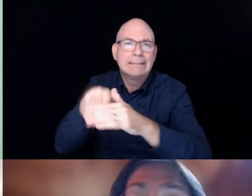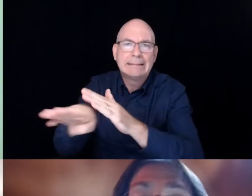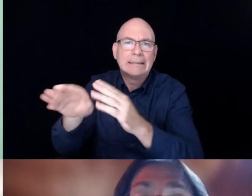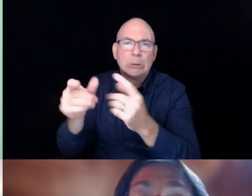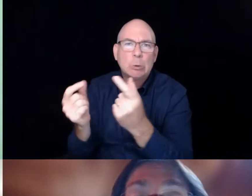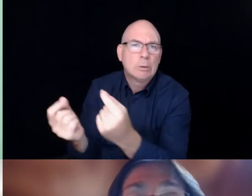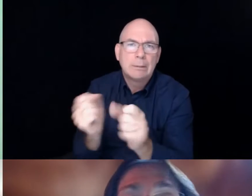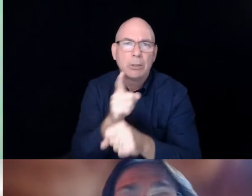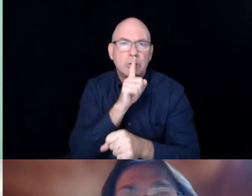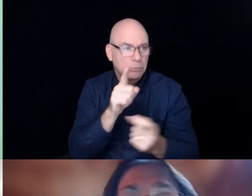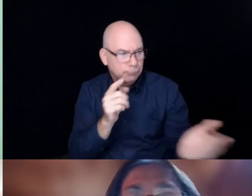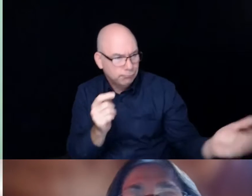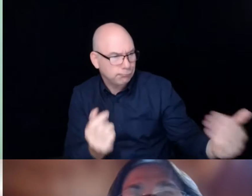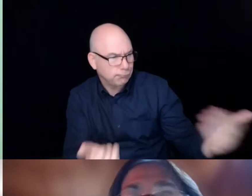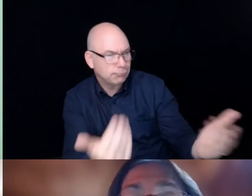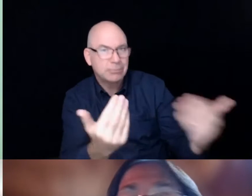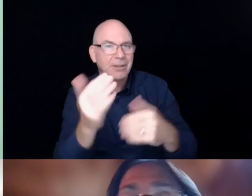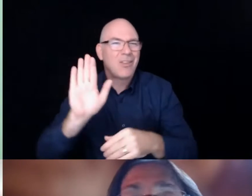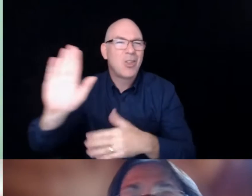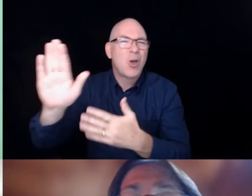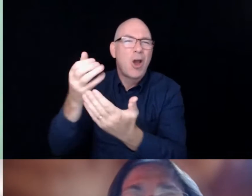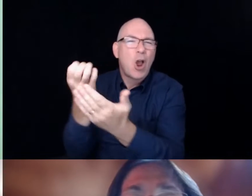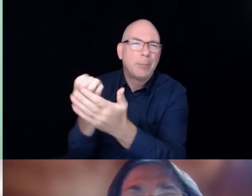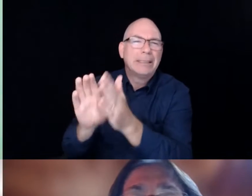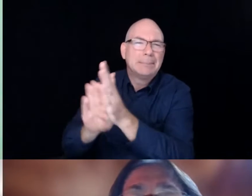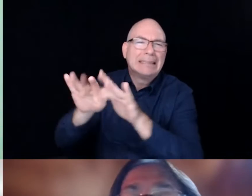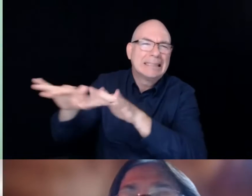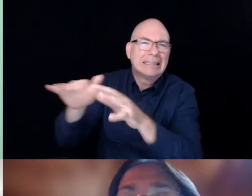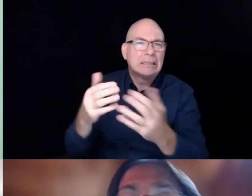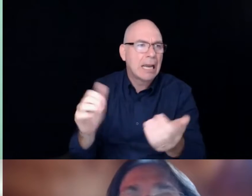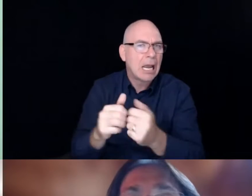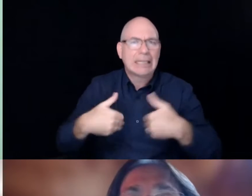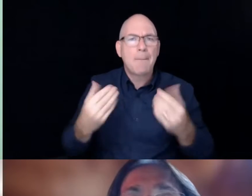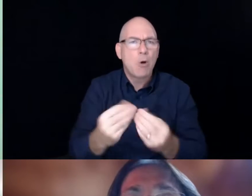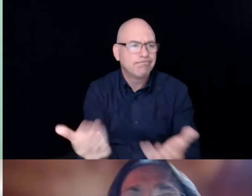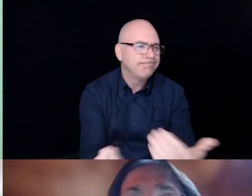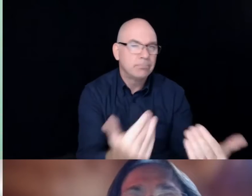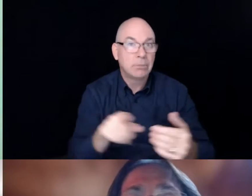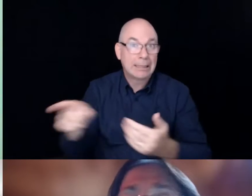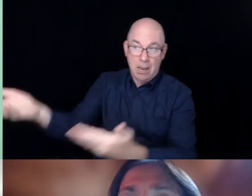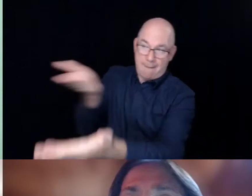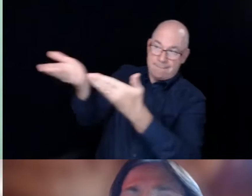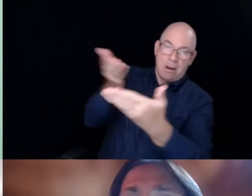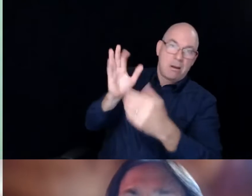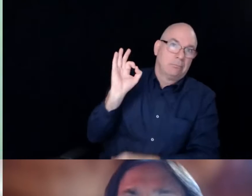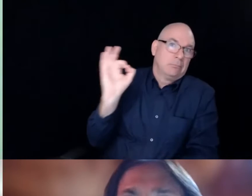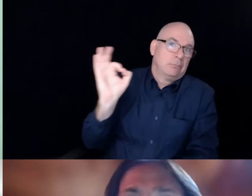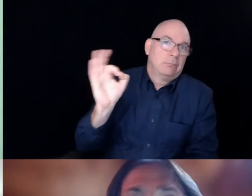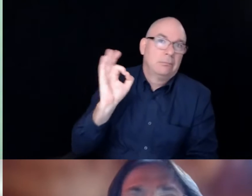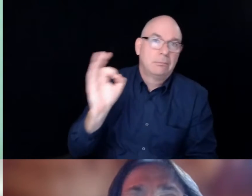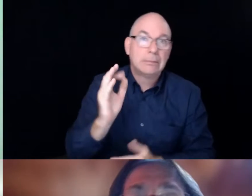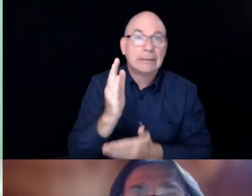ensure more people are included in their economies. And the recommendations were excellent. They were wonderful recommendations to enhance the livelihoods of persons